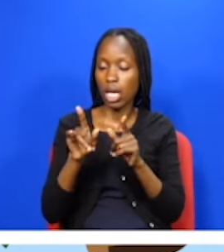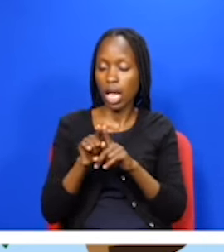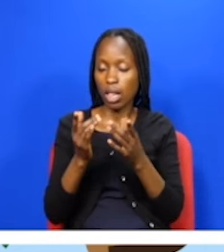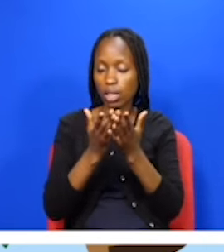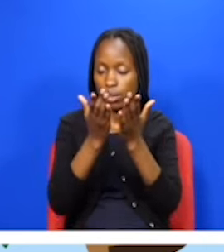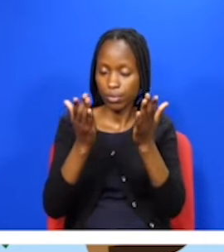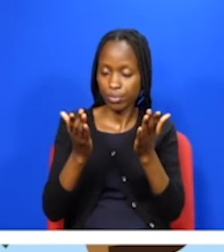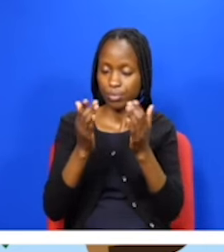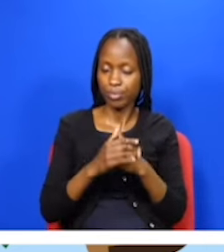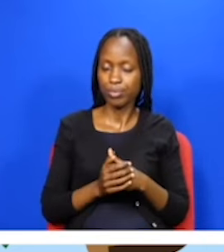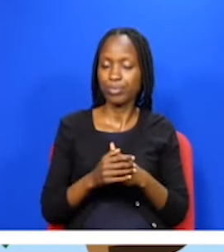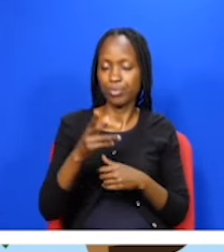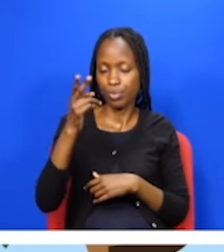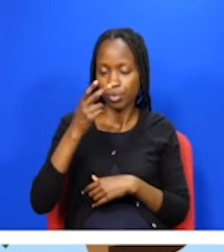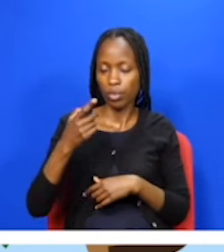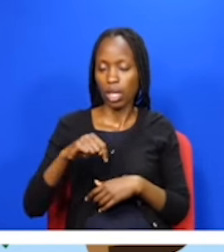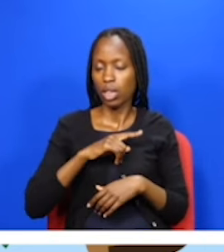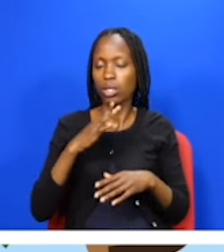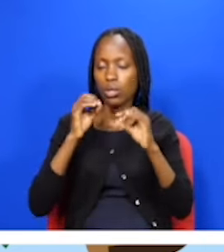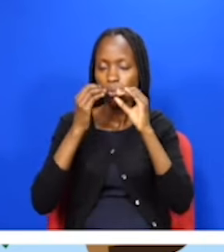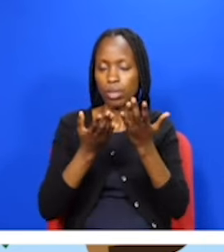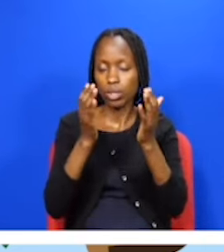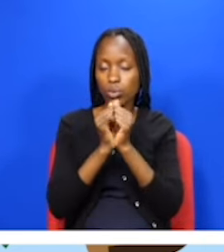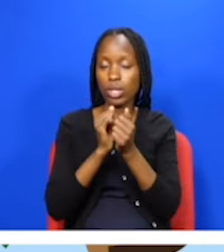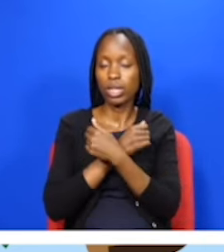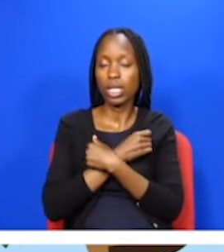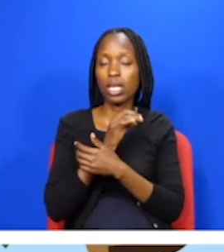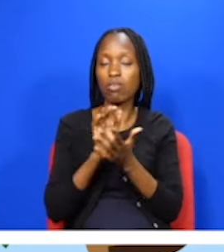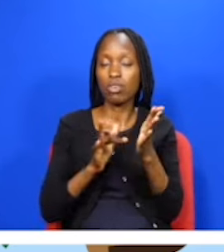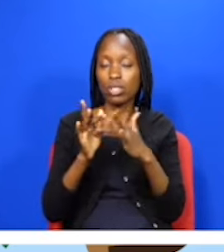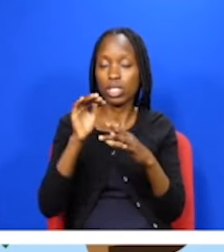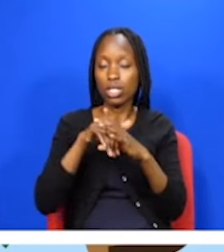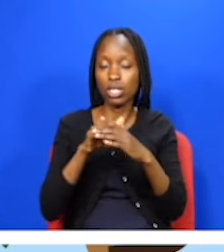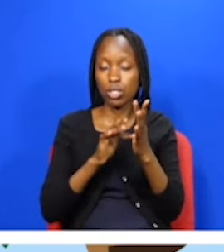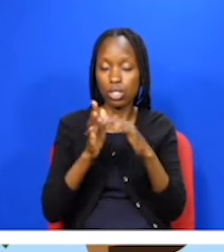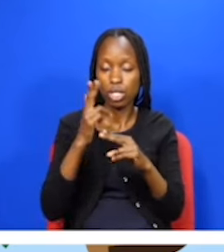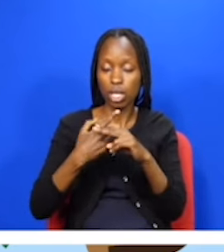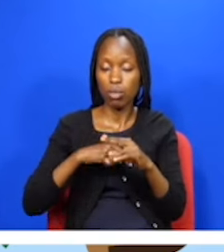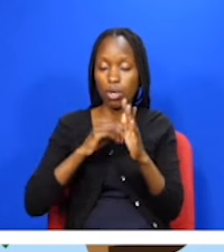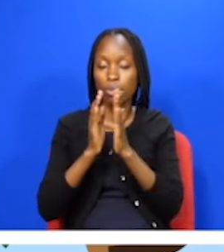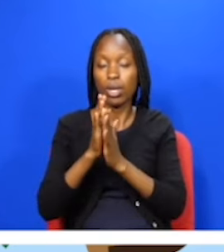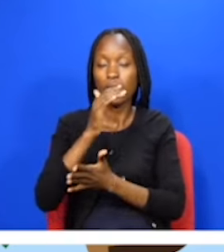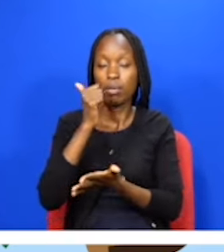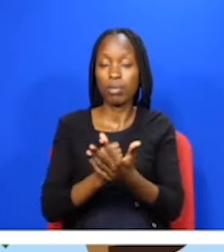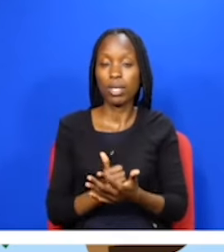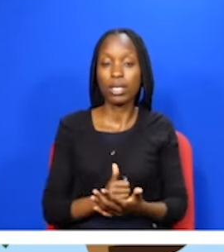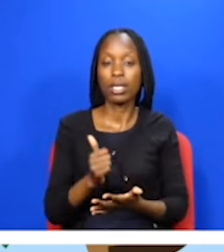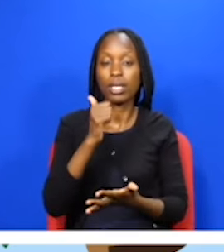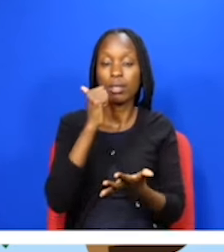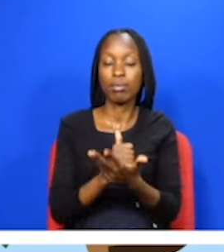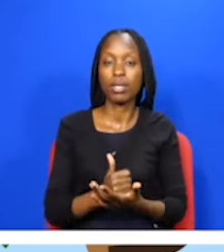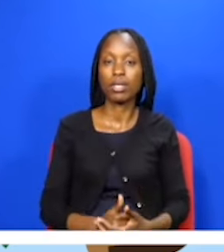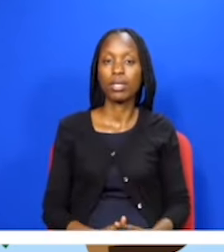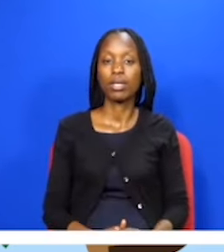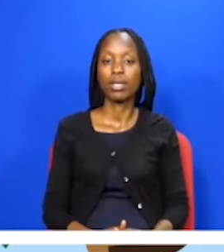all those who have watched, we bless them with the love of Christ. In Jesus' name we pray, amen. Amen and amen.